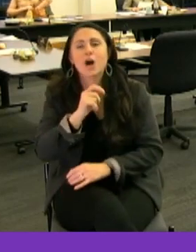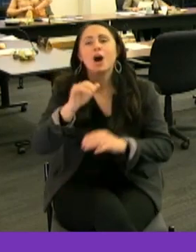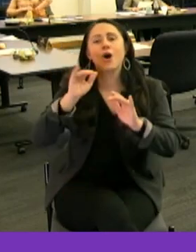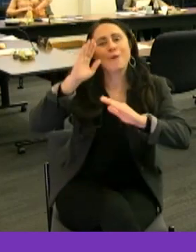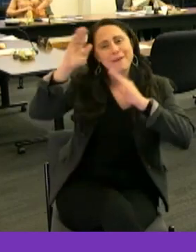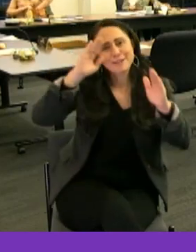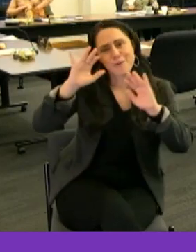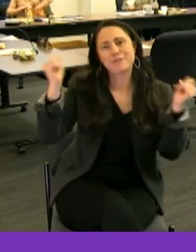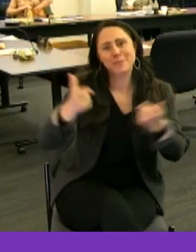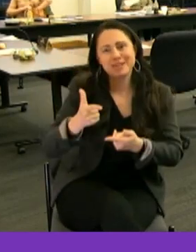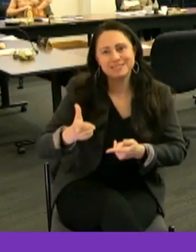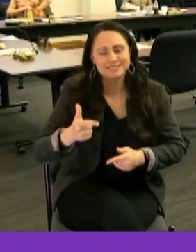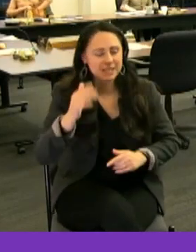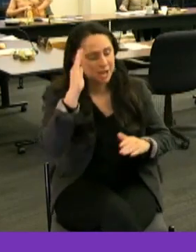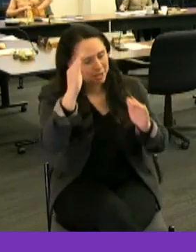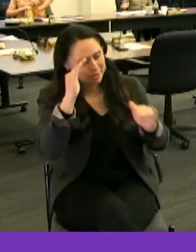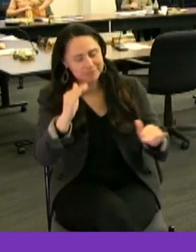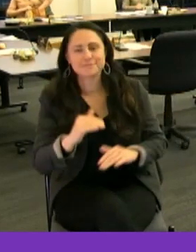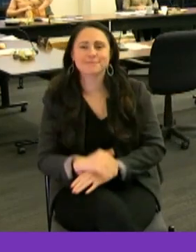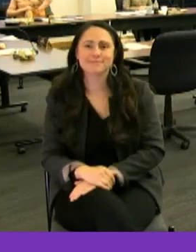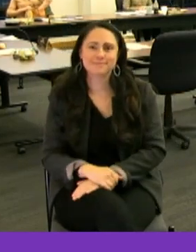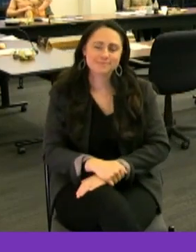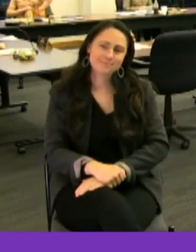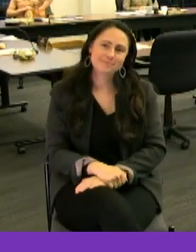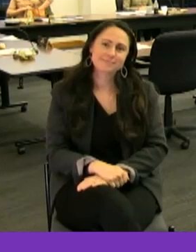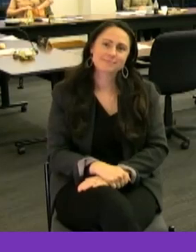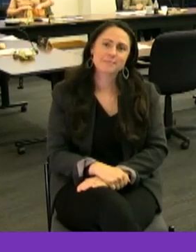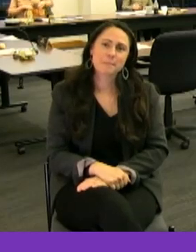Hello, everyone. There she goes.